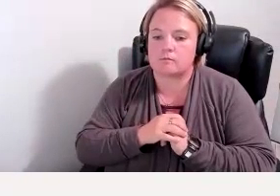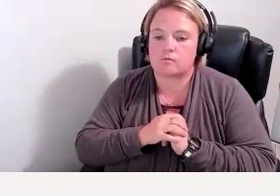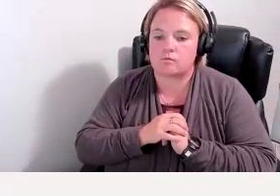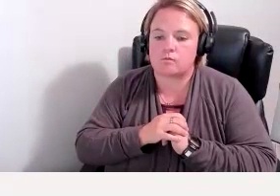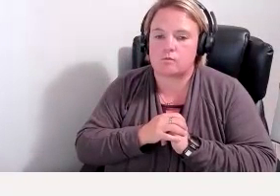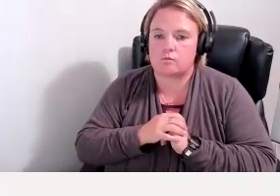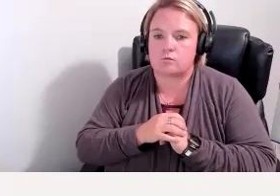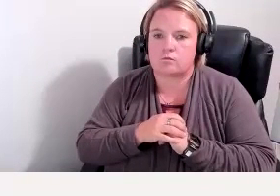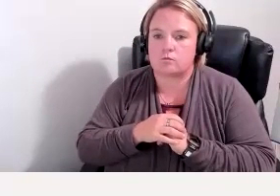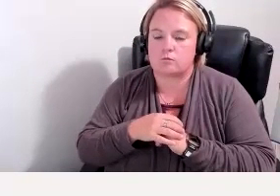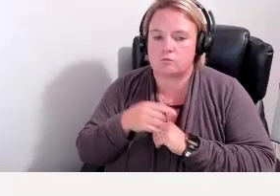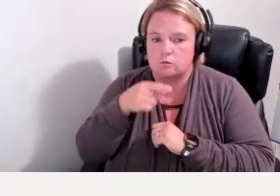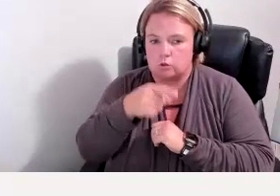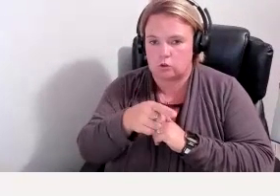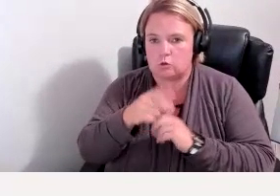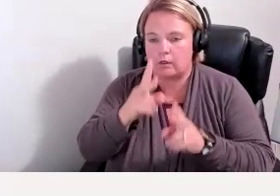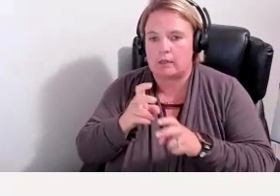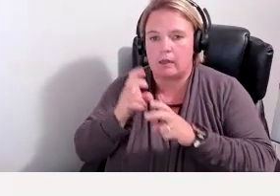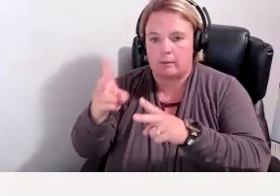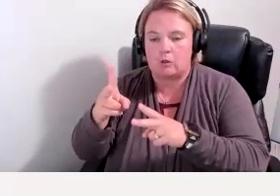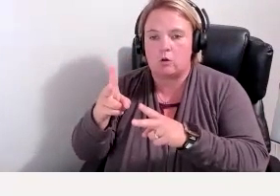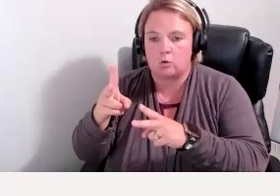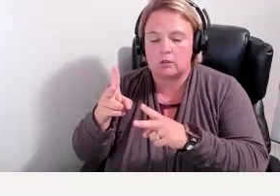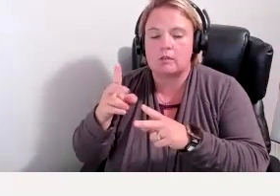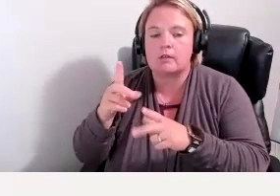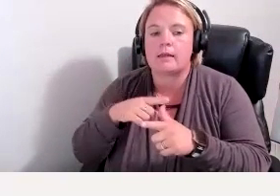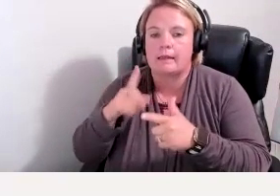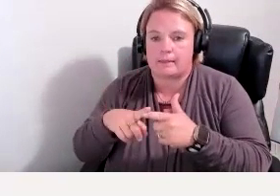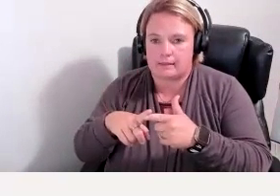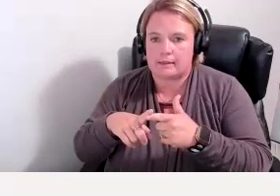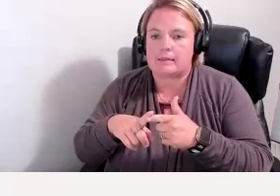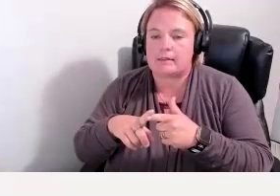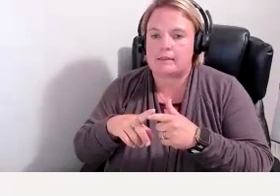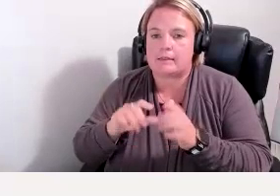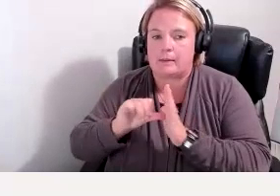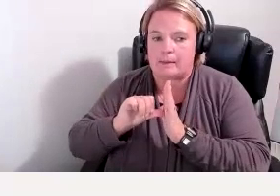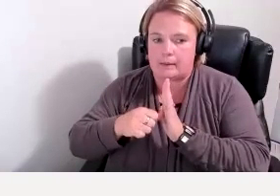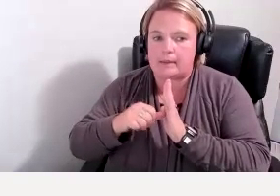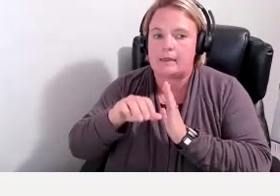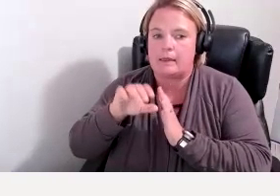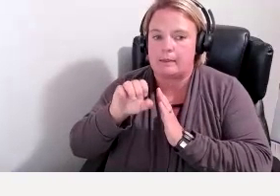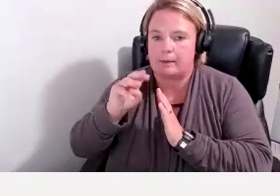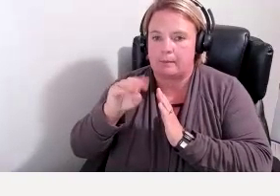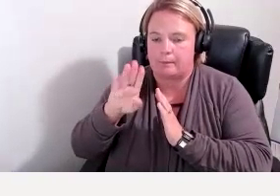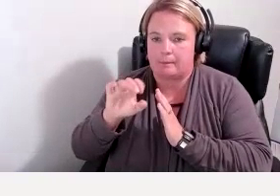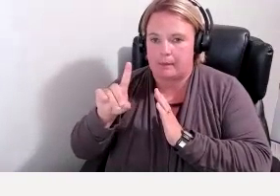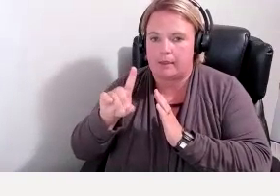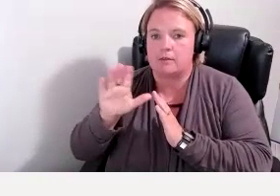into Canvas Studio and then embed it into any of your courses that you